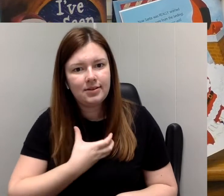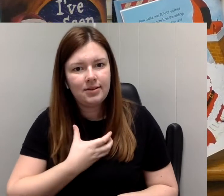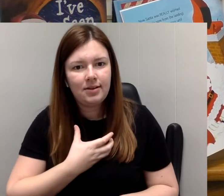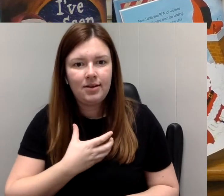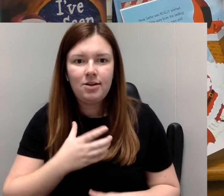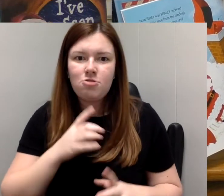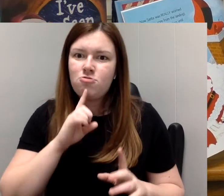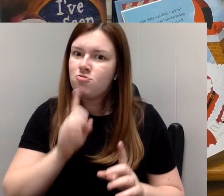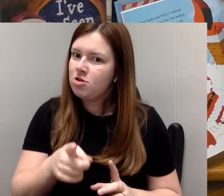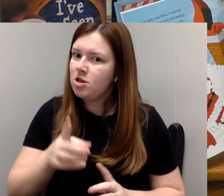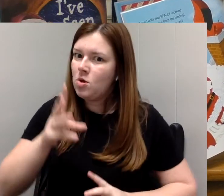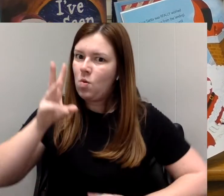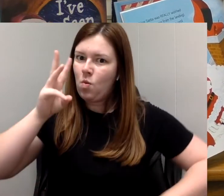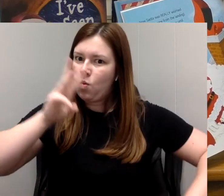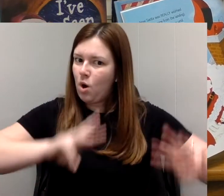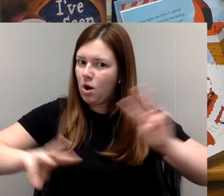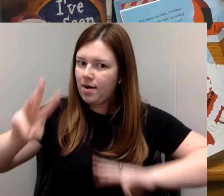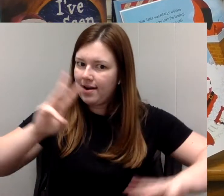worried.